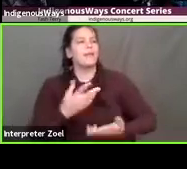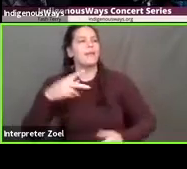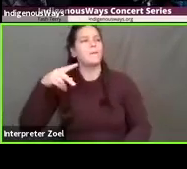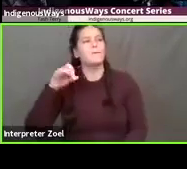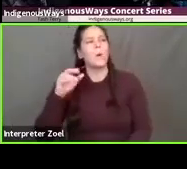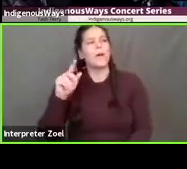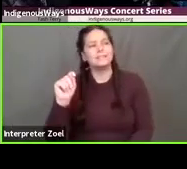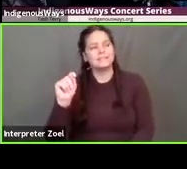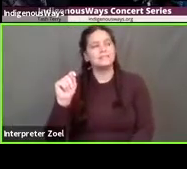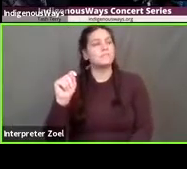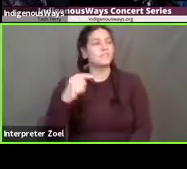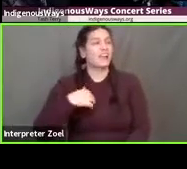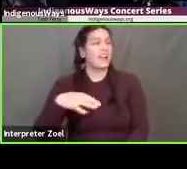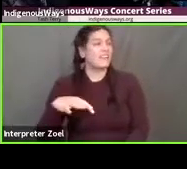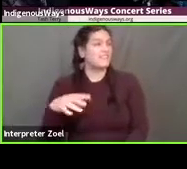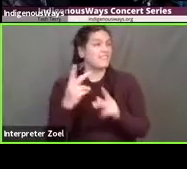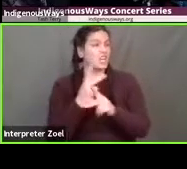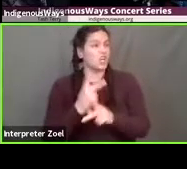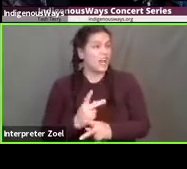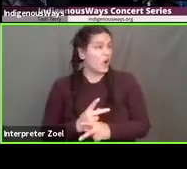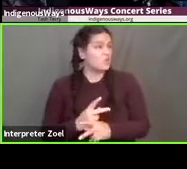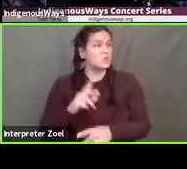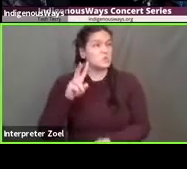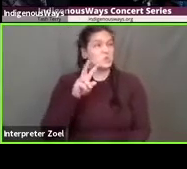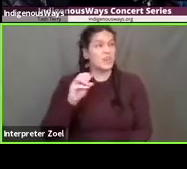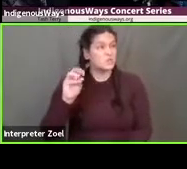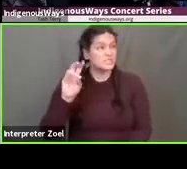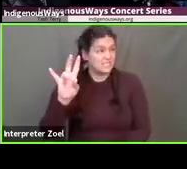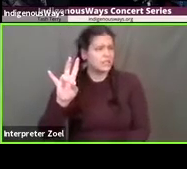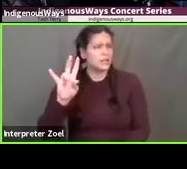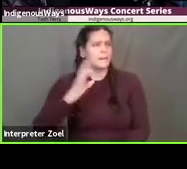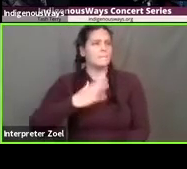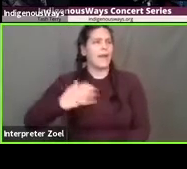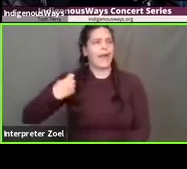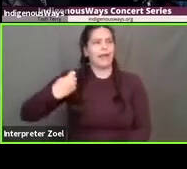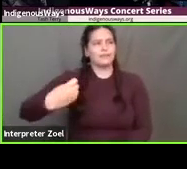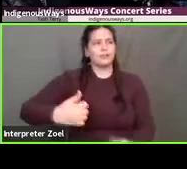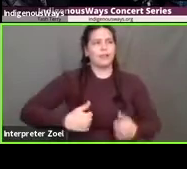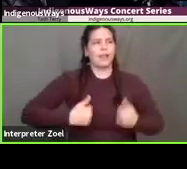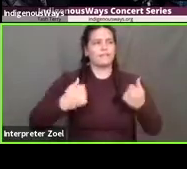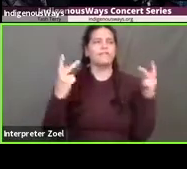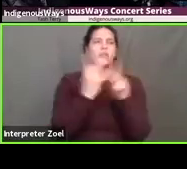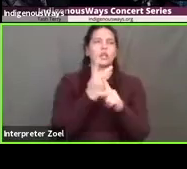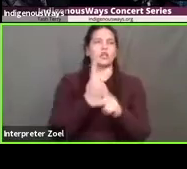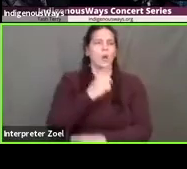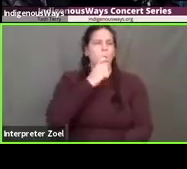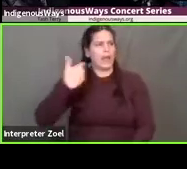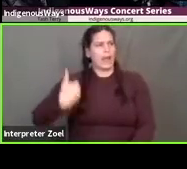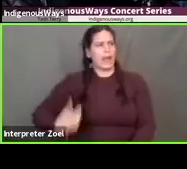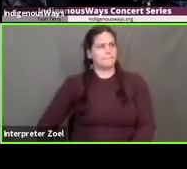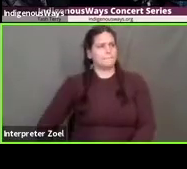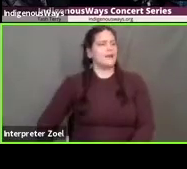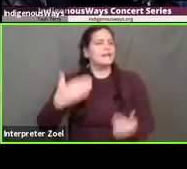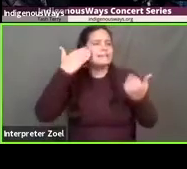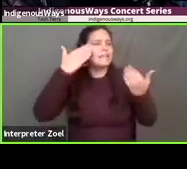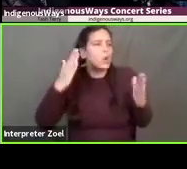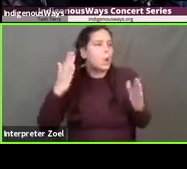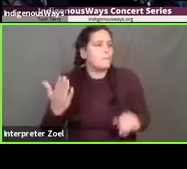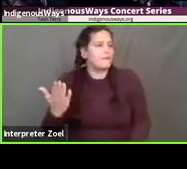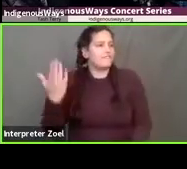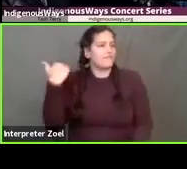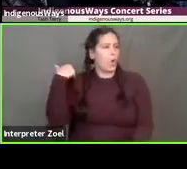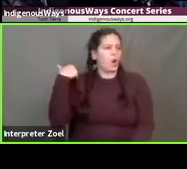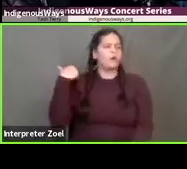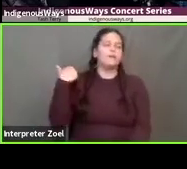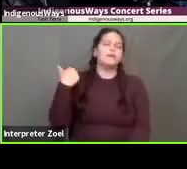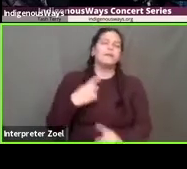Wow. So in my elder life, I finally found who I am. even That's though I great. didn't know who I was before. I had